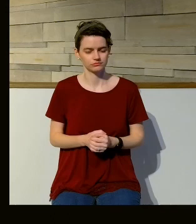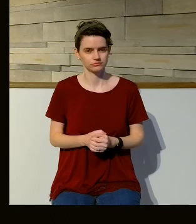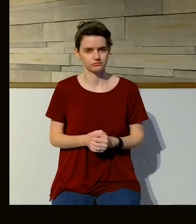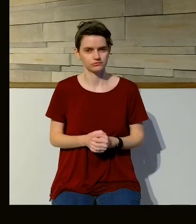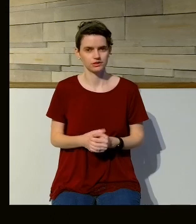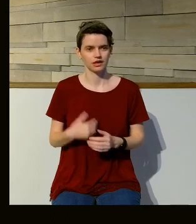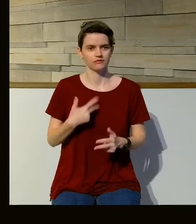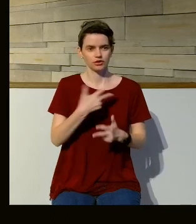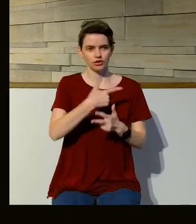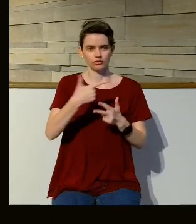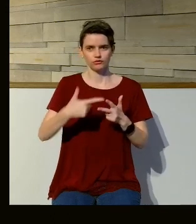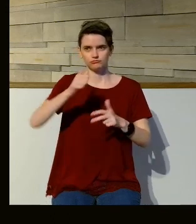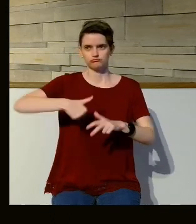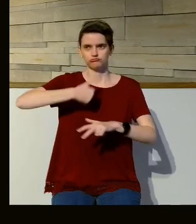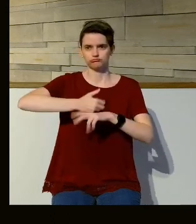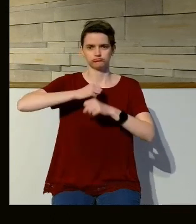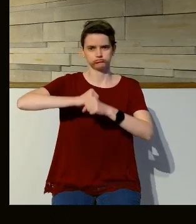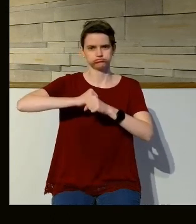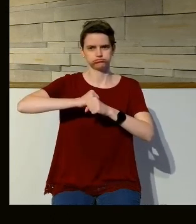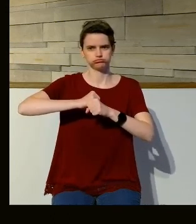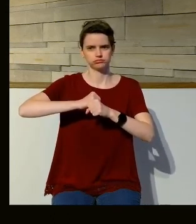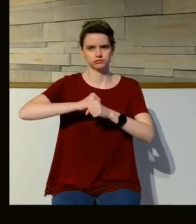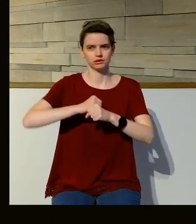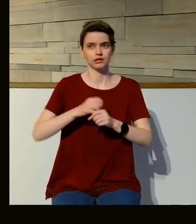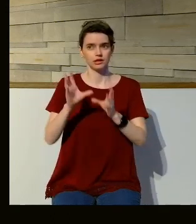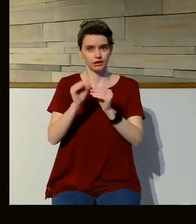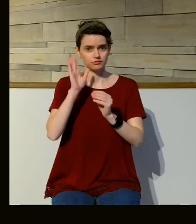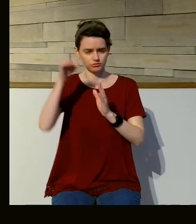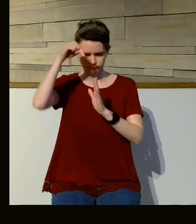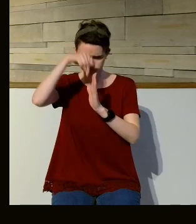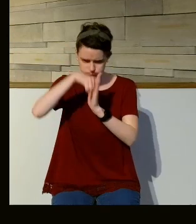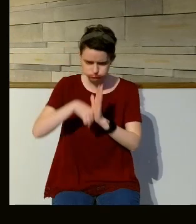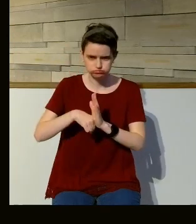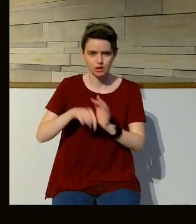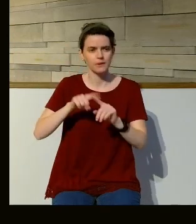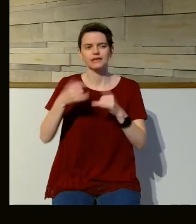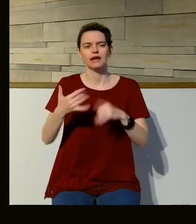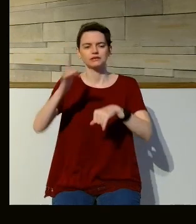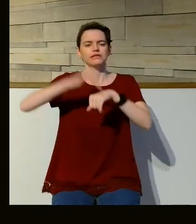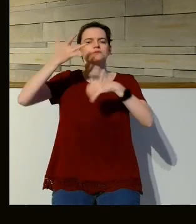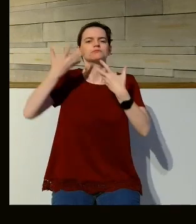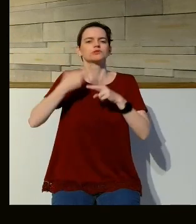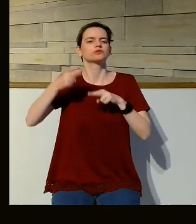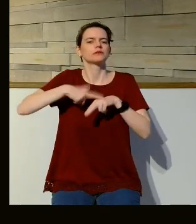There are three dominant strongholds in our culture. At the conference, I'm going to go much deeper into these. I just want to touch on them briefly